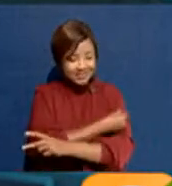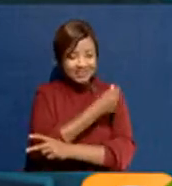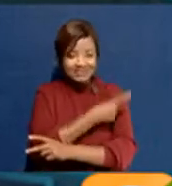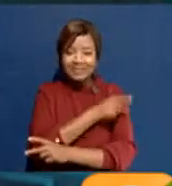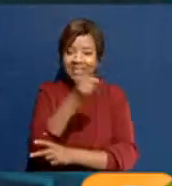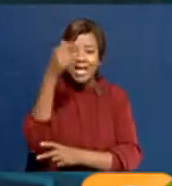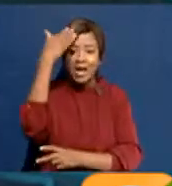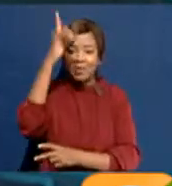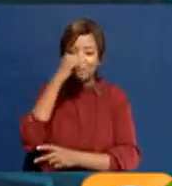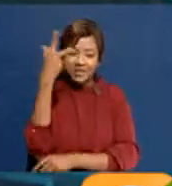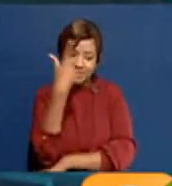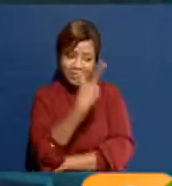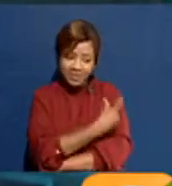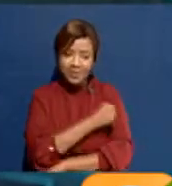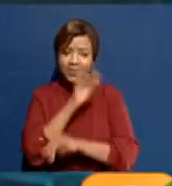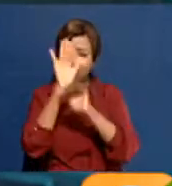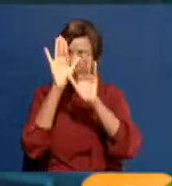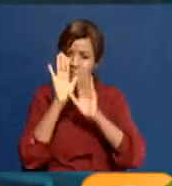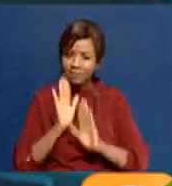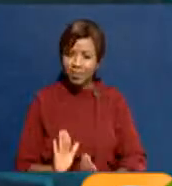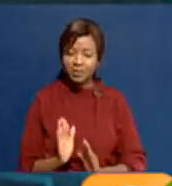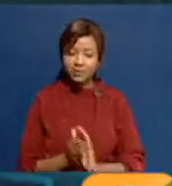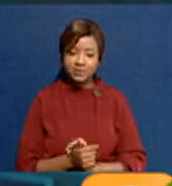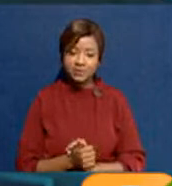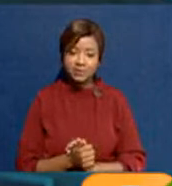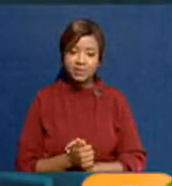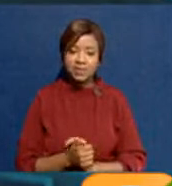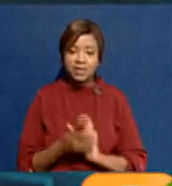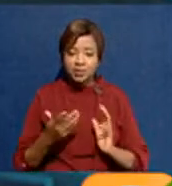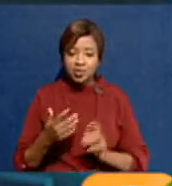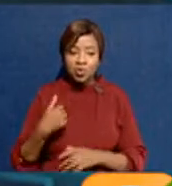emphasizing, like before every